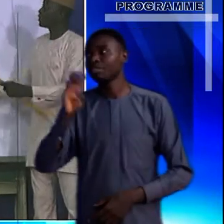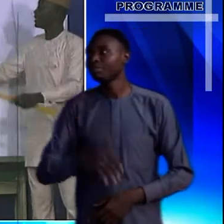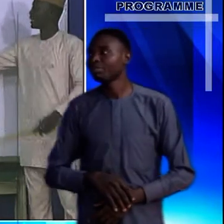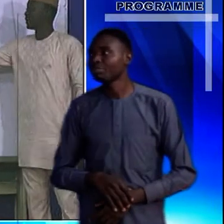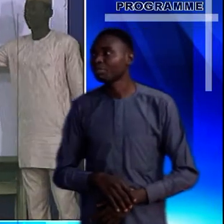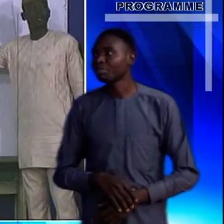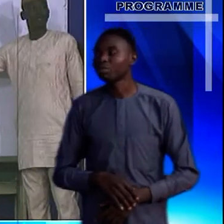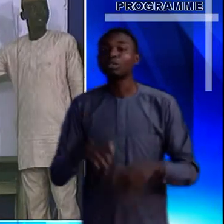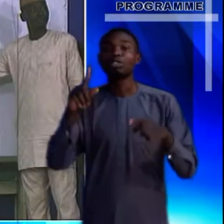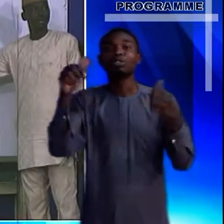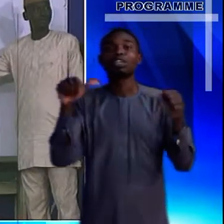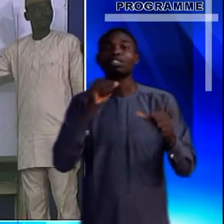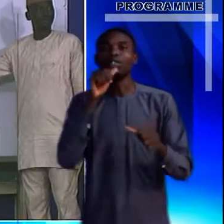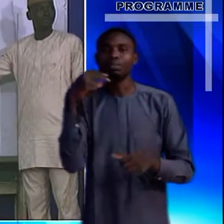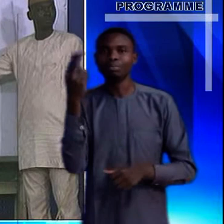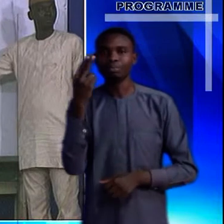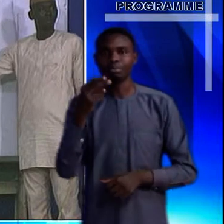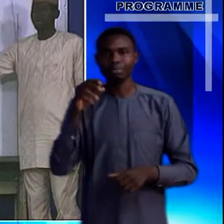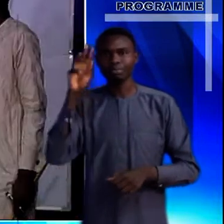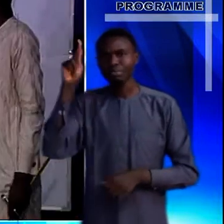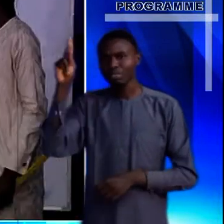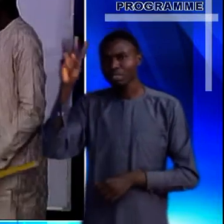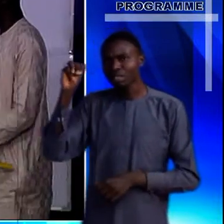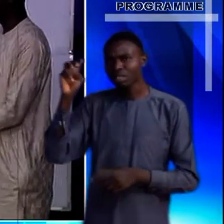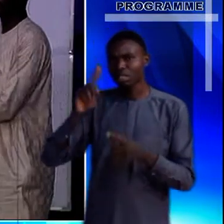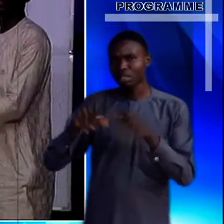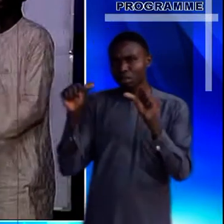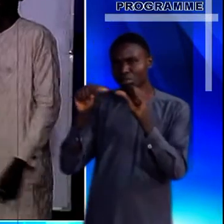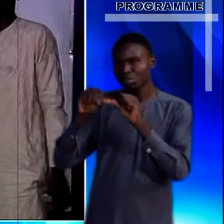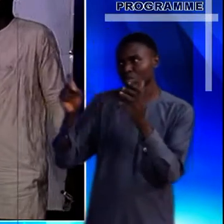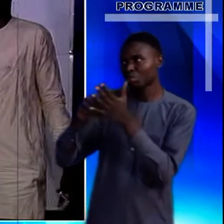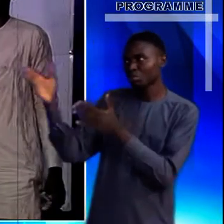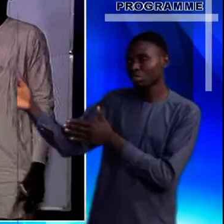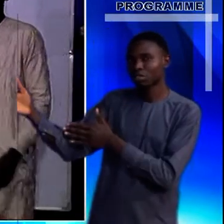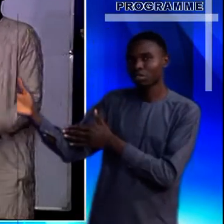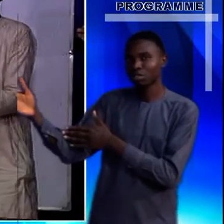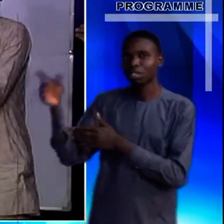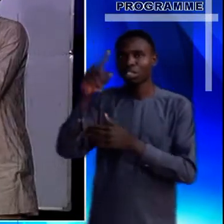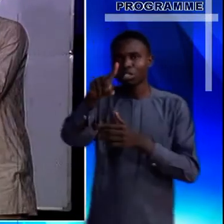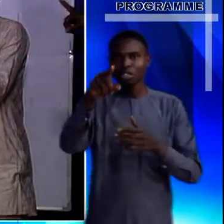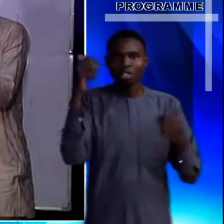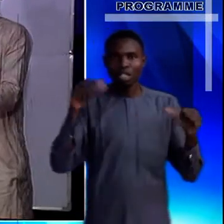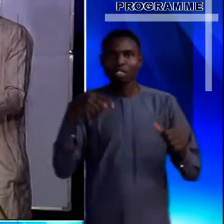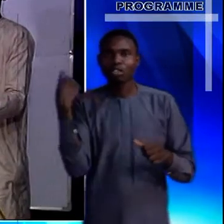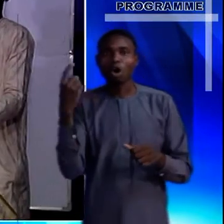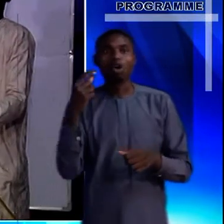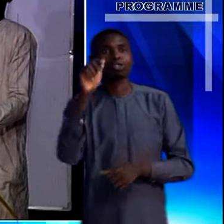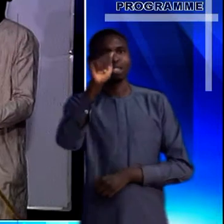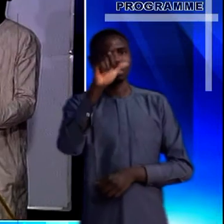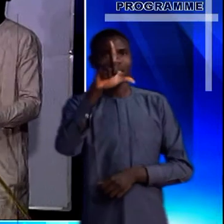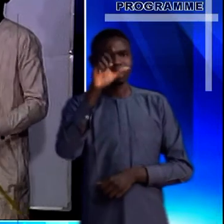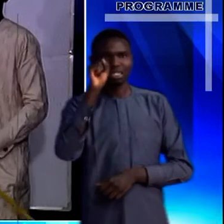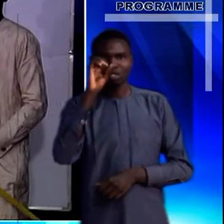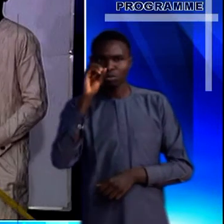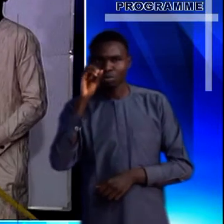use kilometer for measuring this one. And also, we cannot use meter because it is even less than